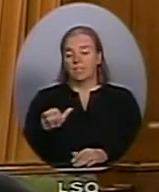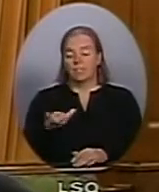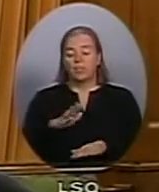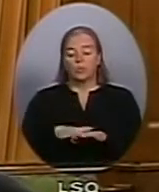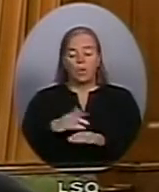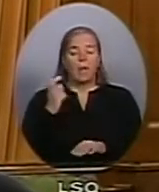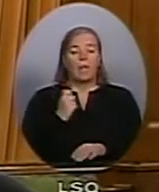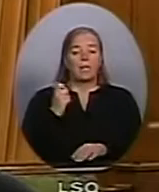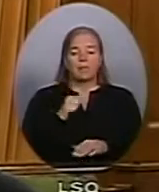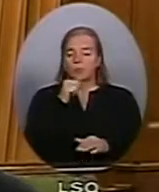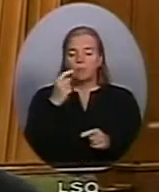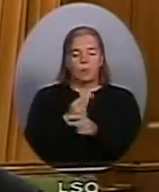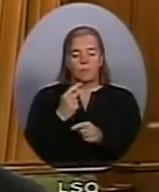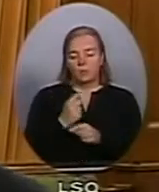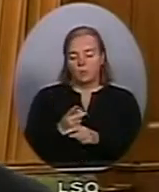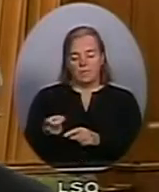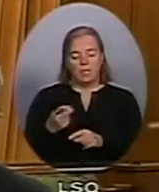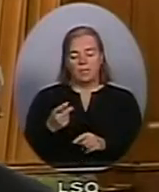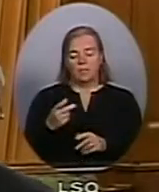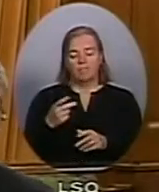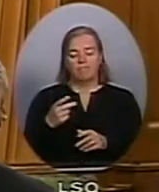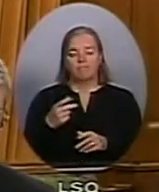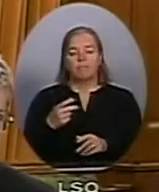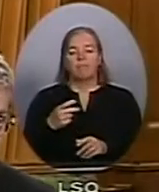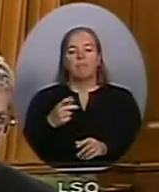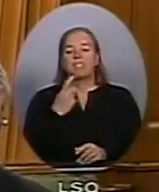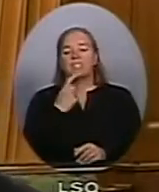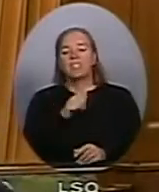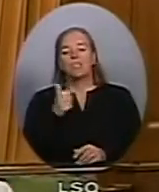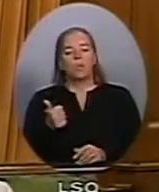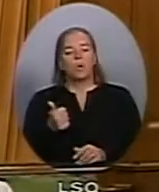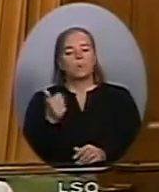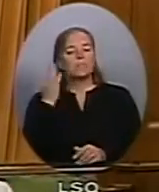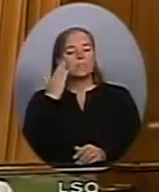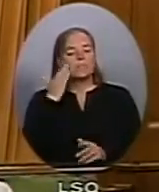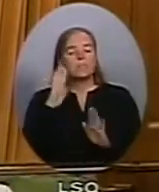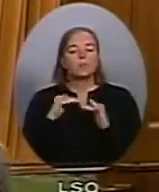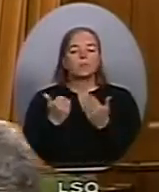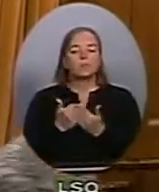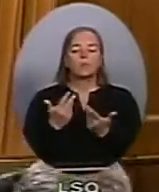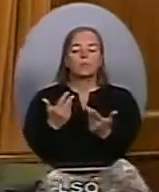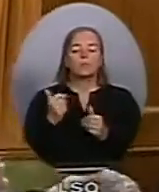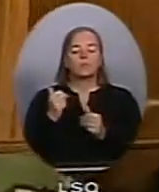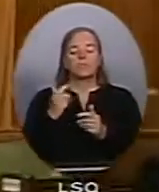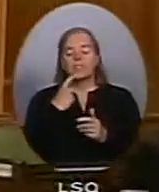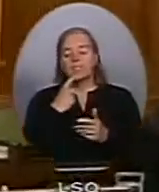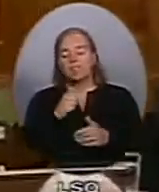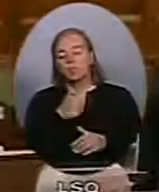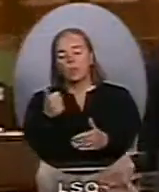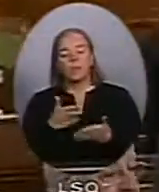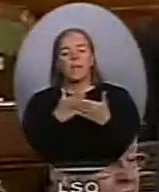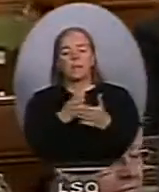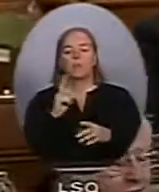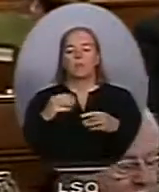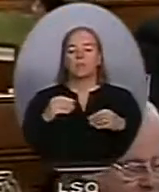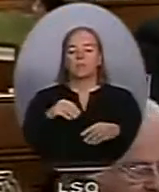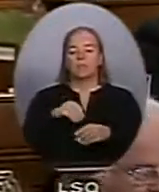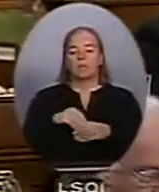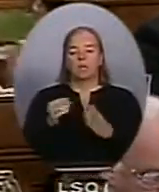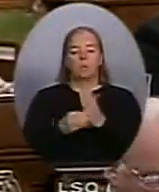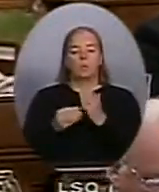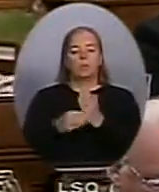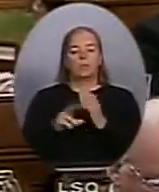Duffy's problems were suddenly being resolved? Who else was in the office helping the Prime Minister on this file? The Honourable Minister of Canadian